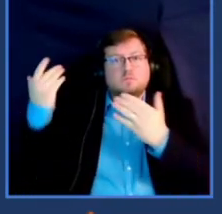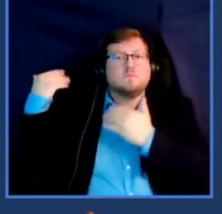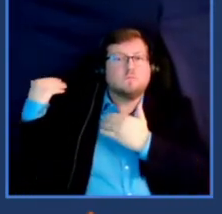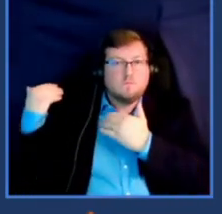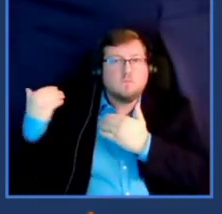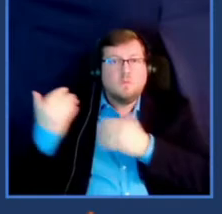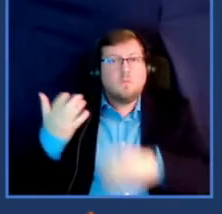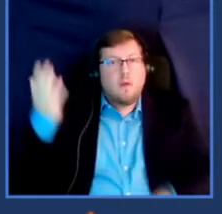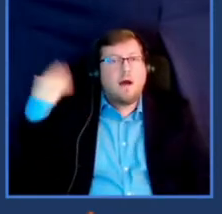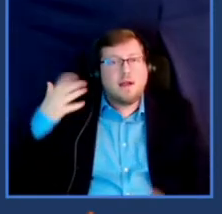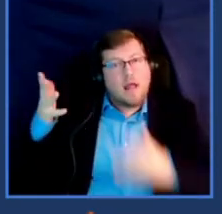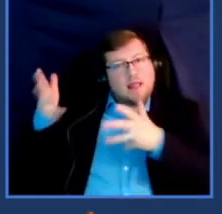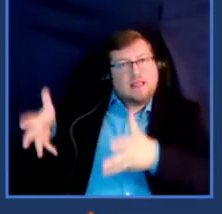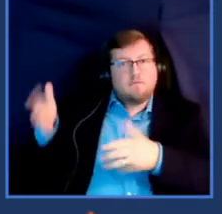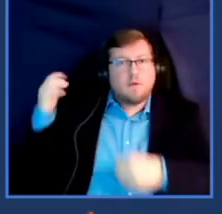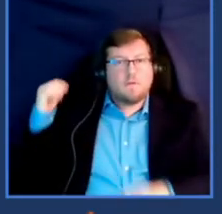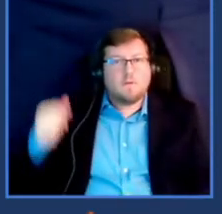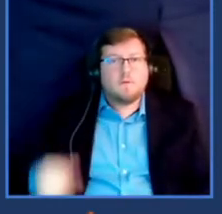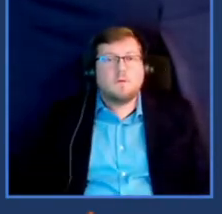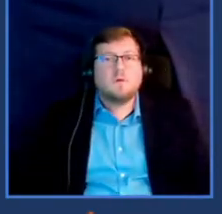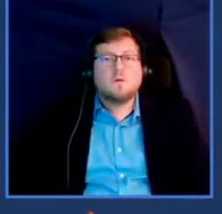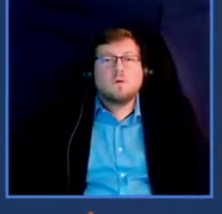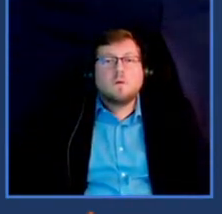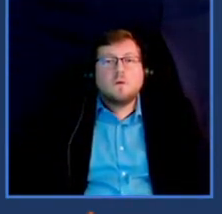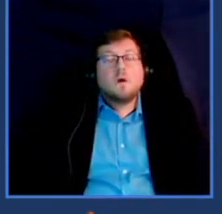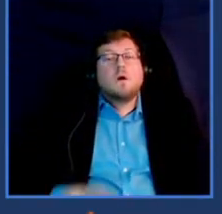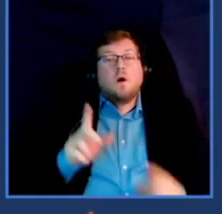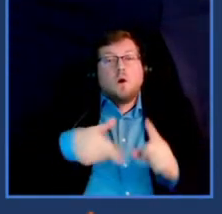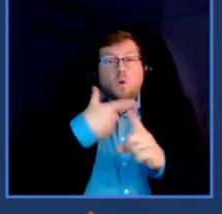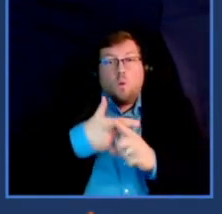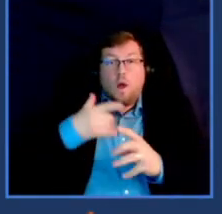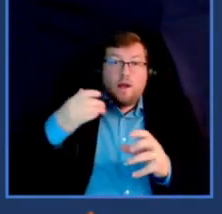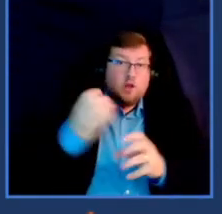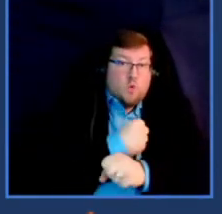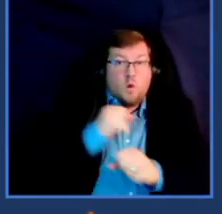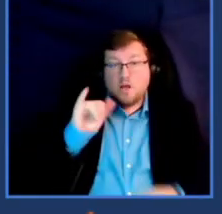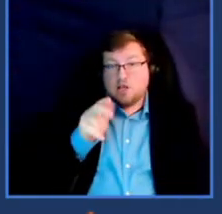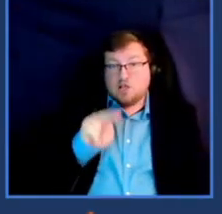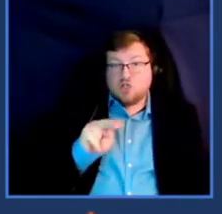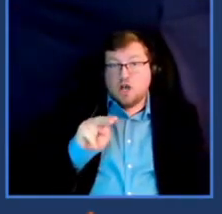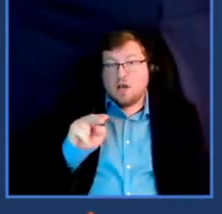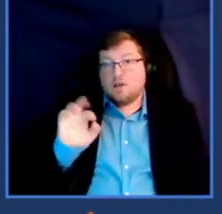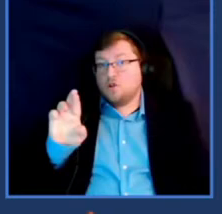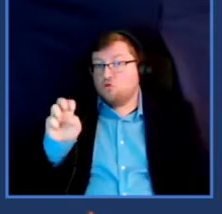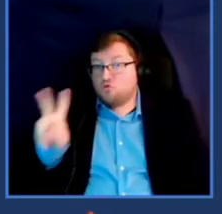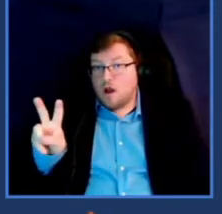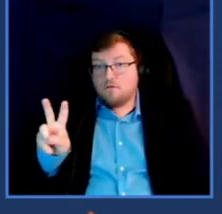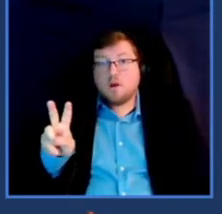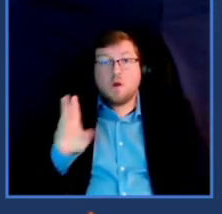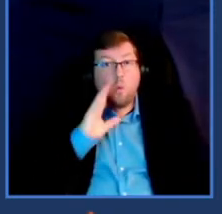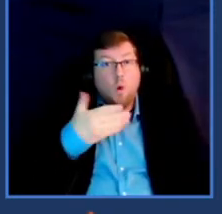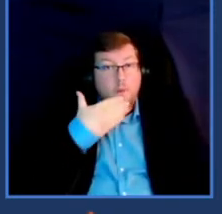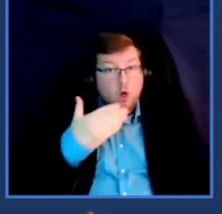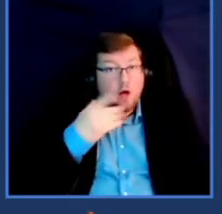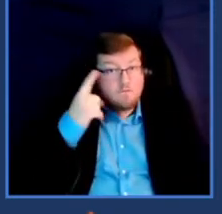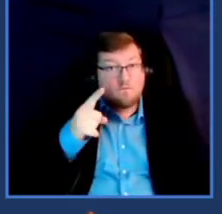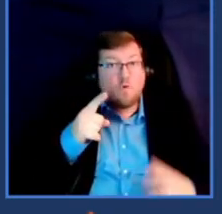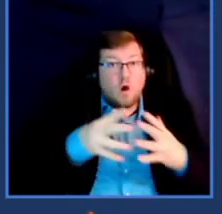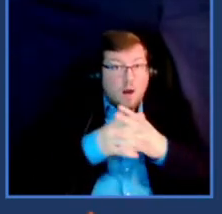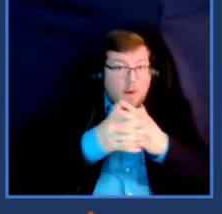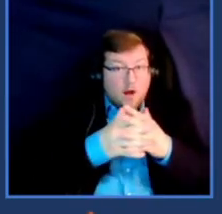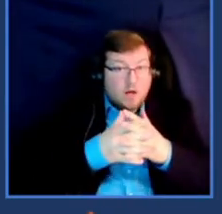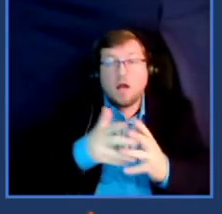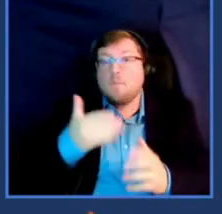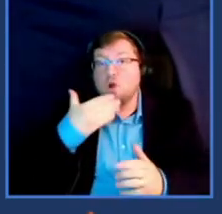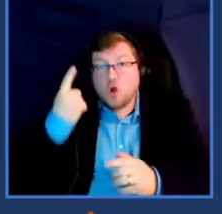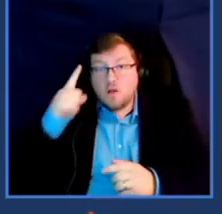thing. Voting for John and the Reverend won't just be good for America. It'll be good for Georgia. And here's